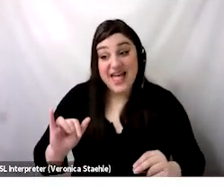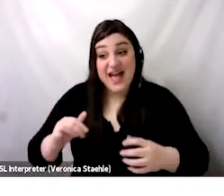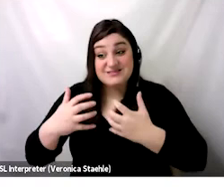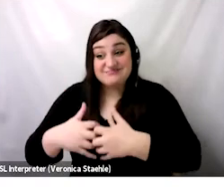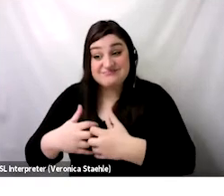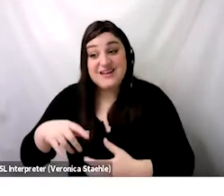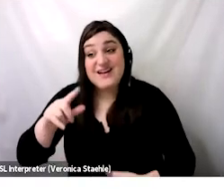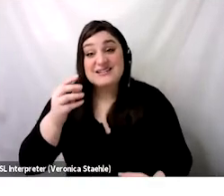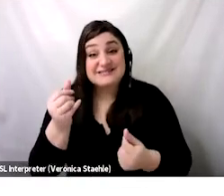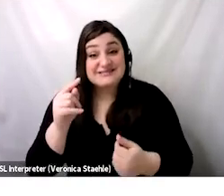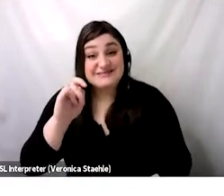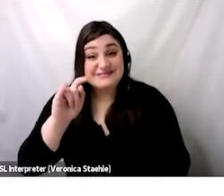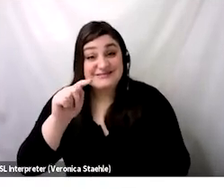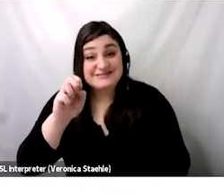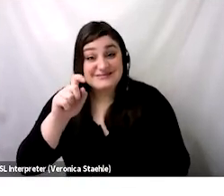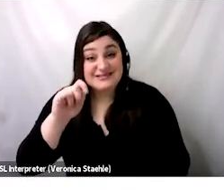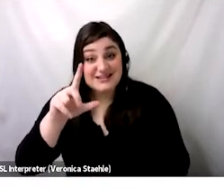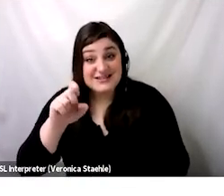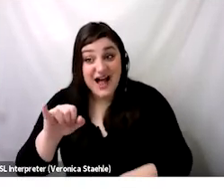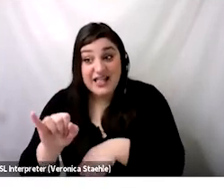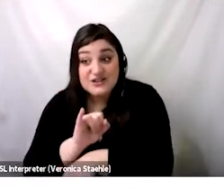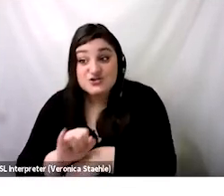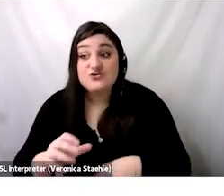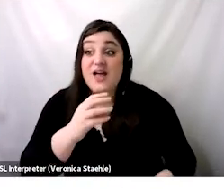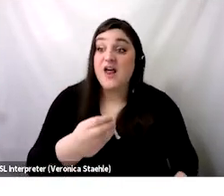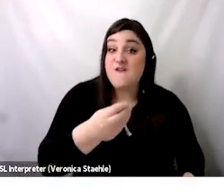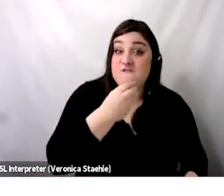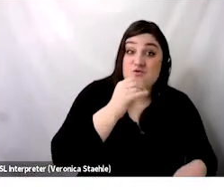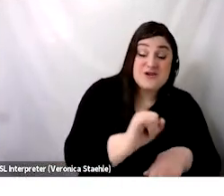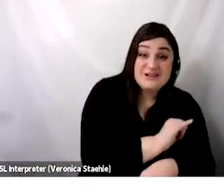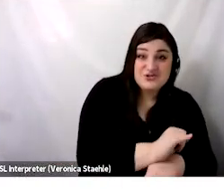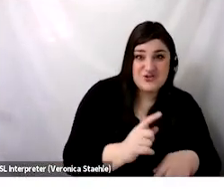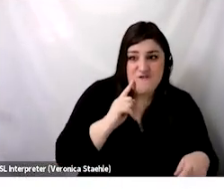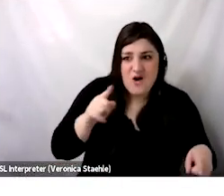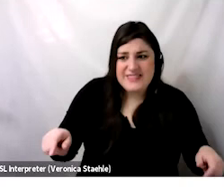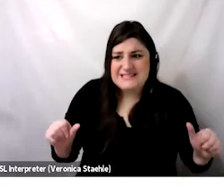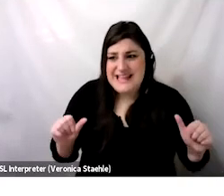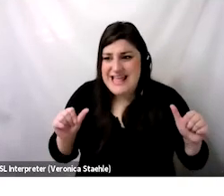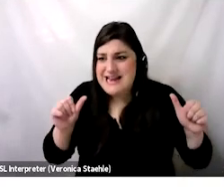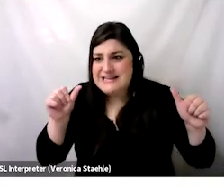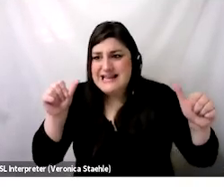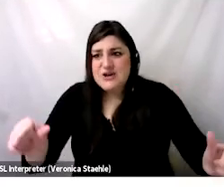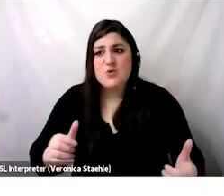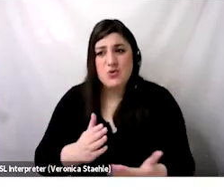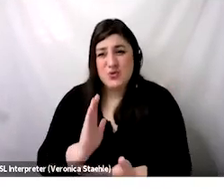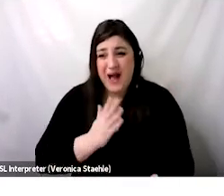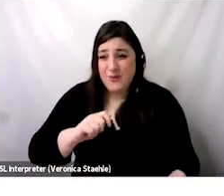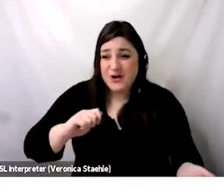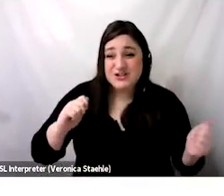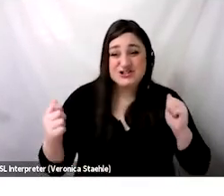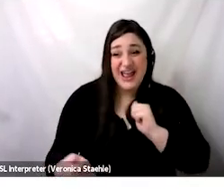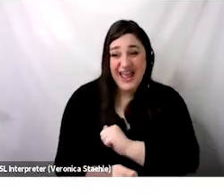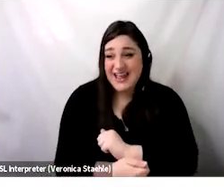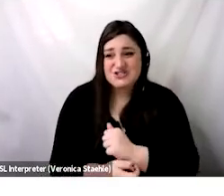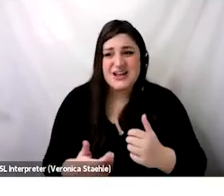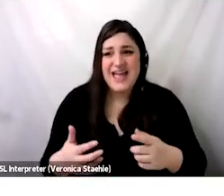and the food industry continues to survive in an environment that is changing, the